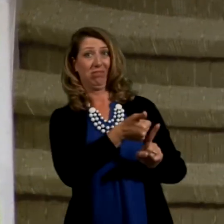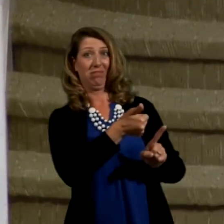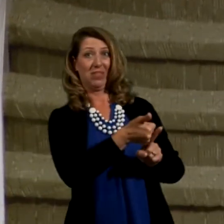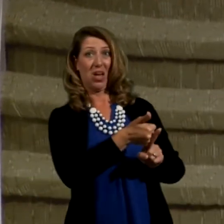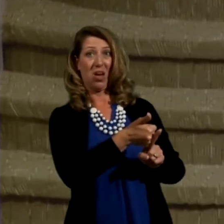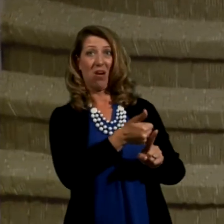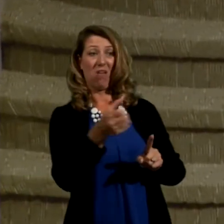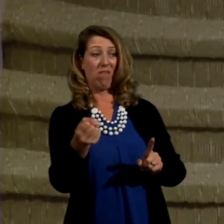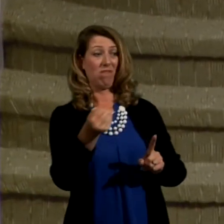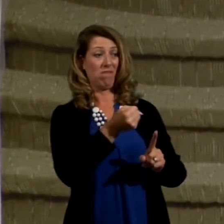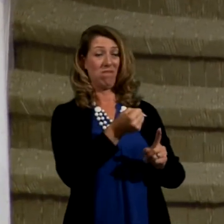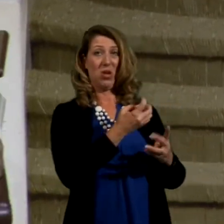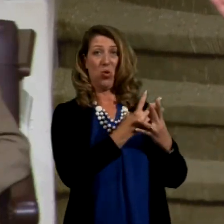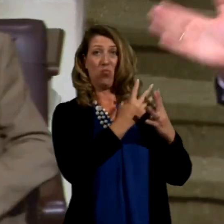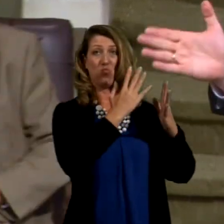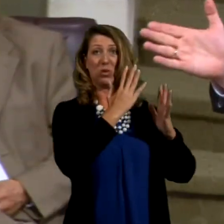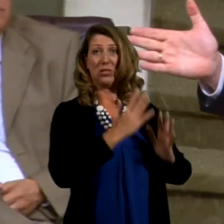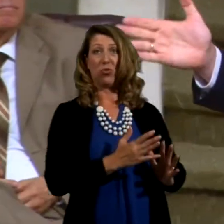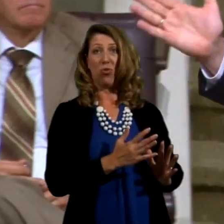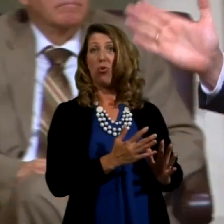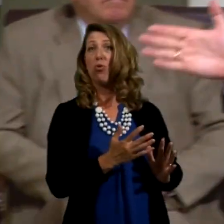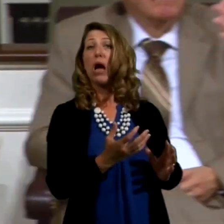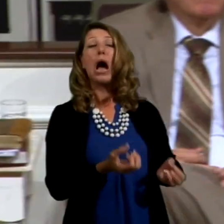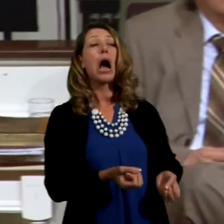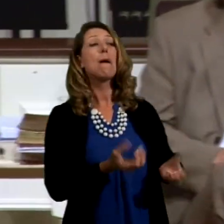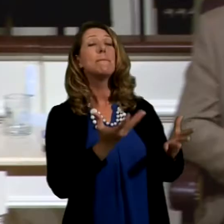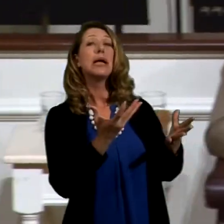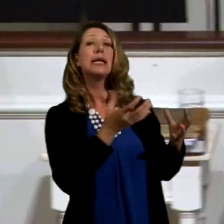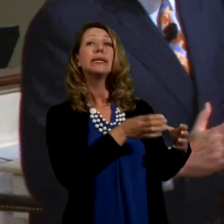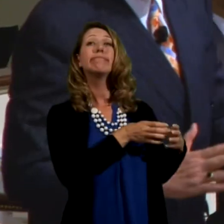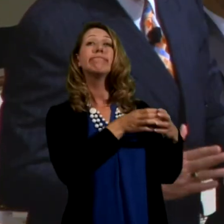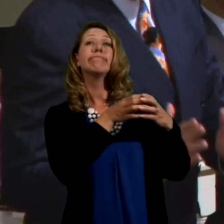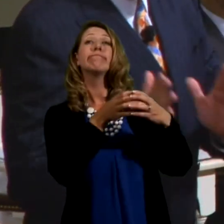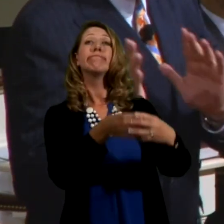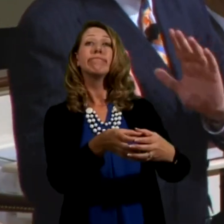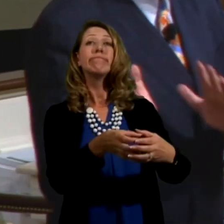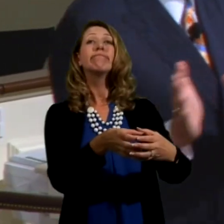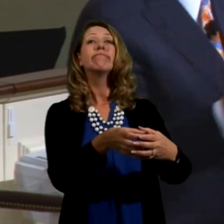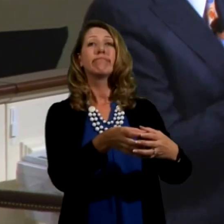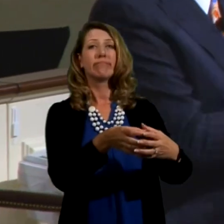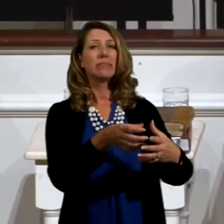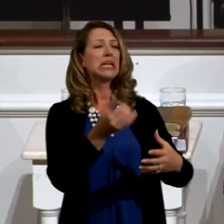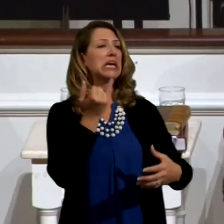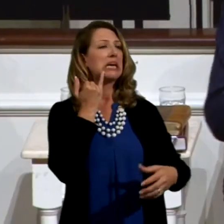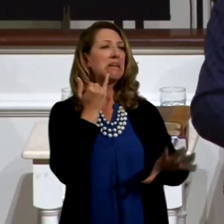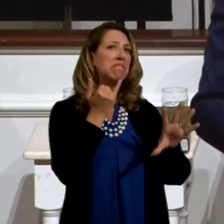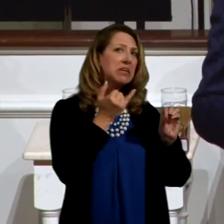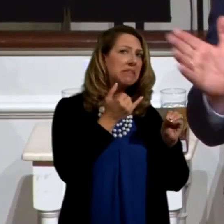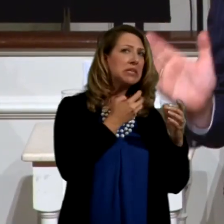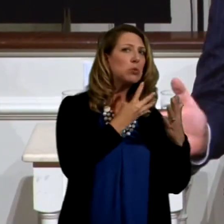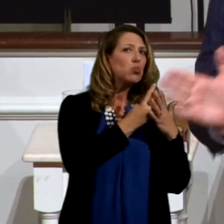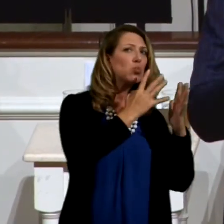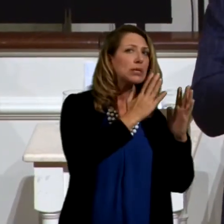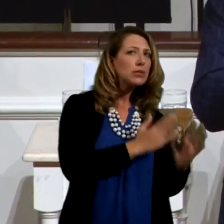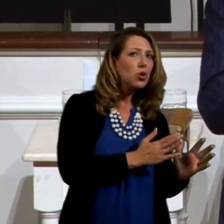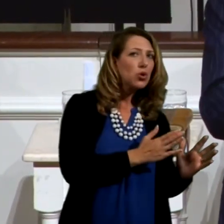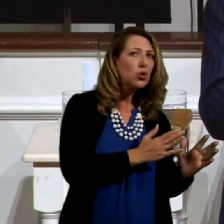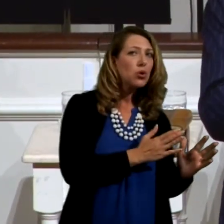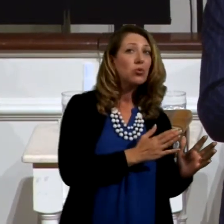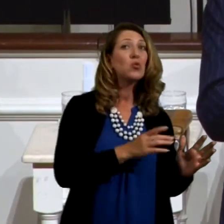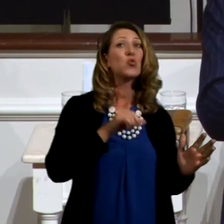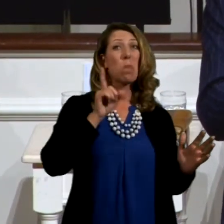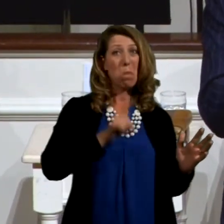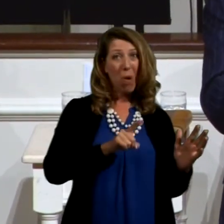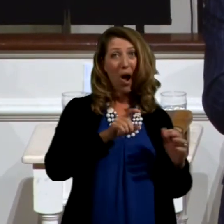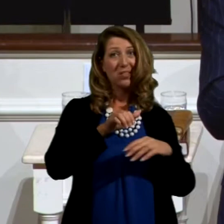prisoner given to you, however many prisoners you're supposed to take, if you took 50, you got to turn in all 50 of